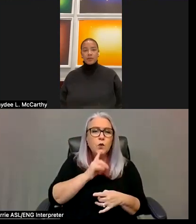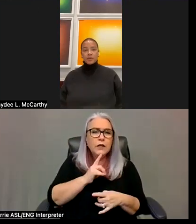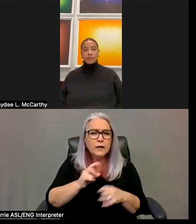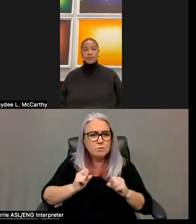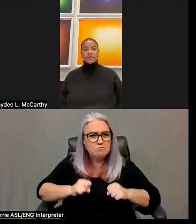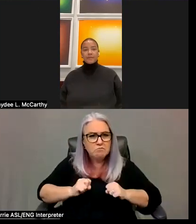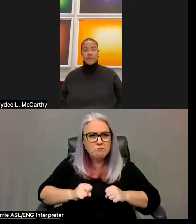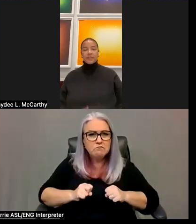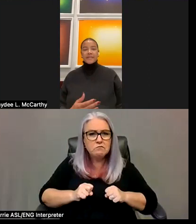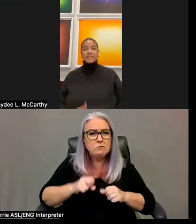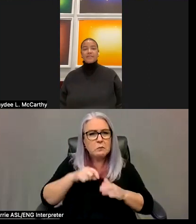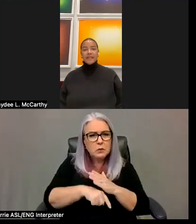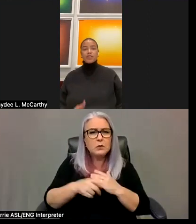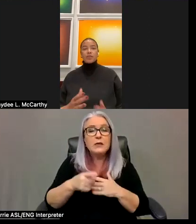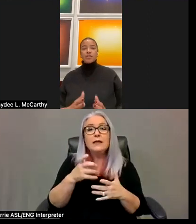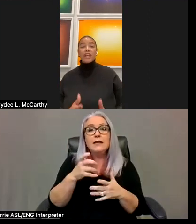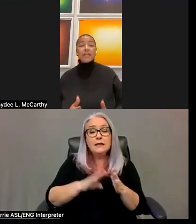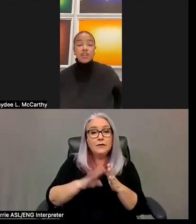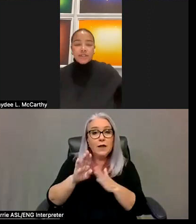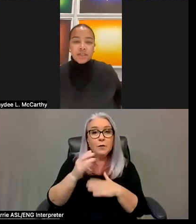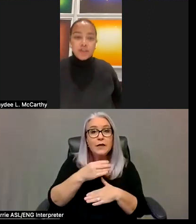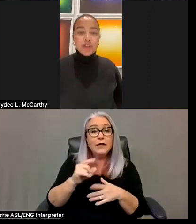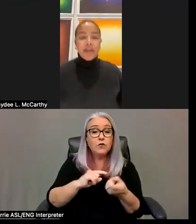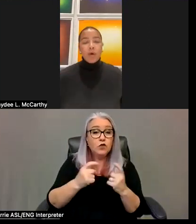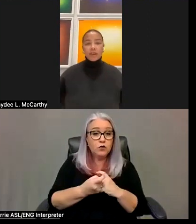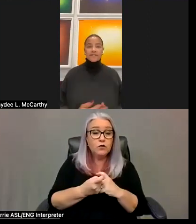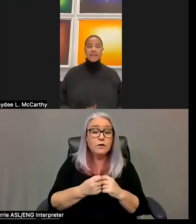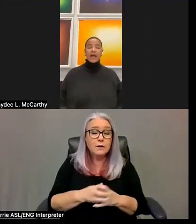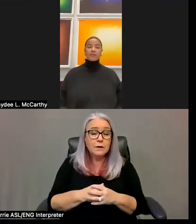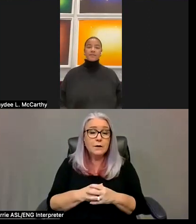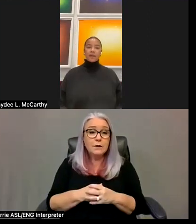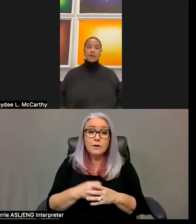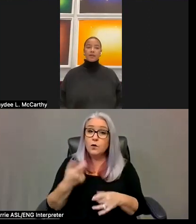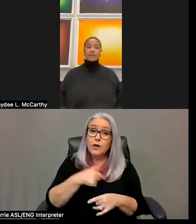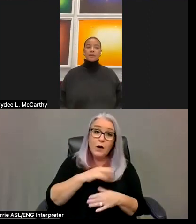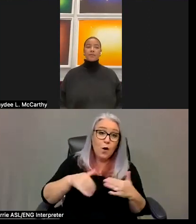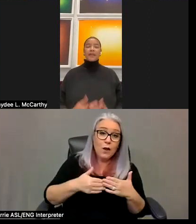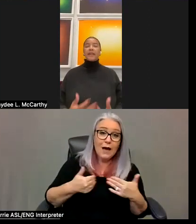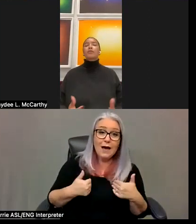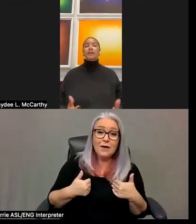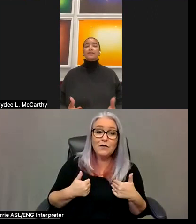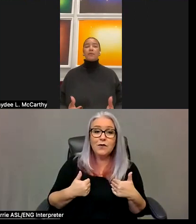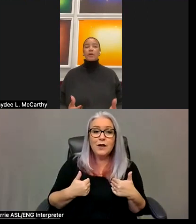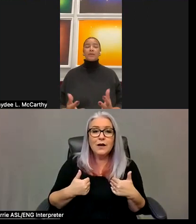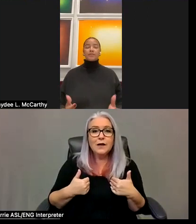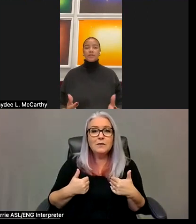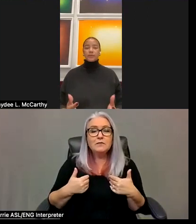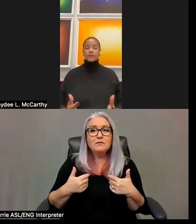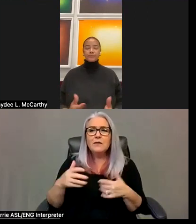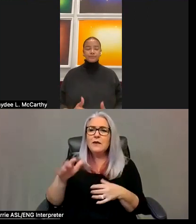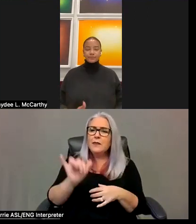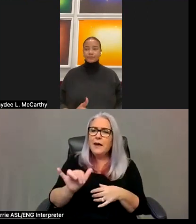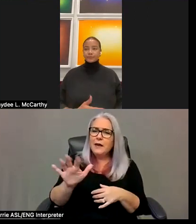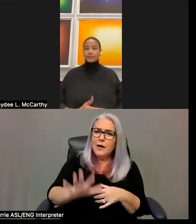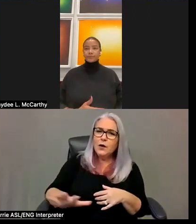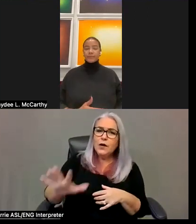substantial development and substantial changes so that all of us have an area that we're able to.